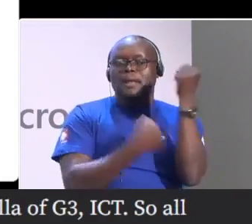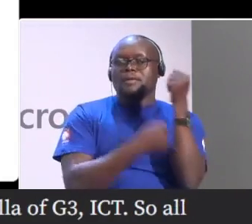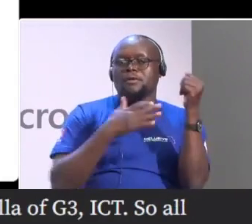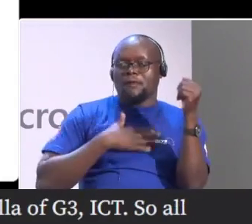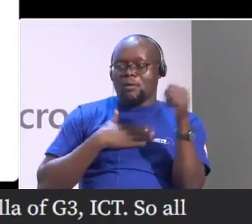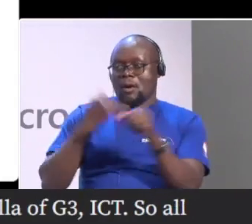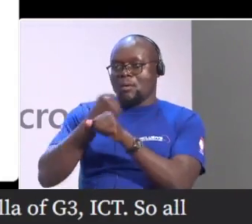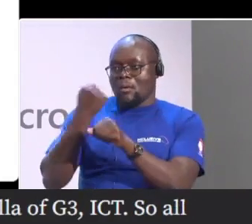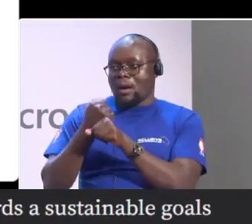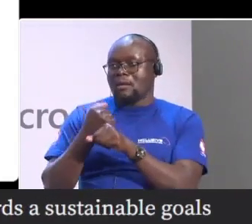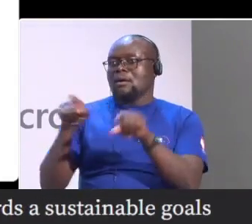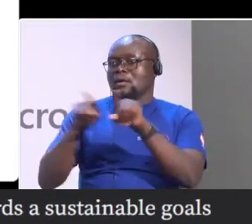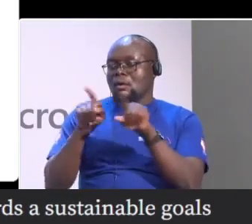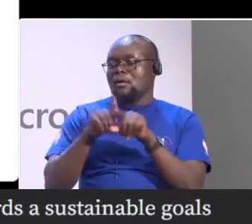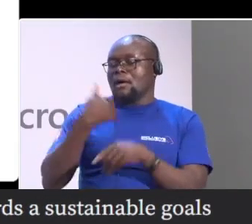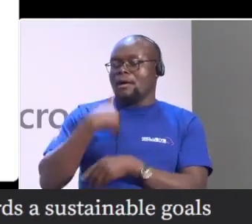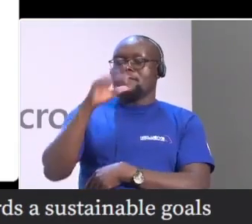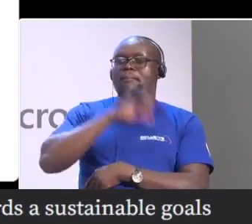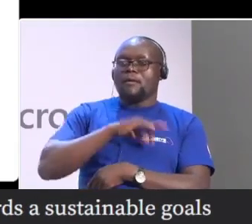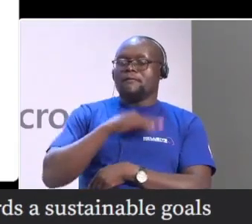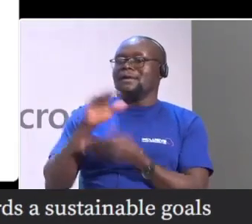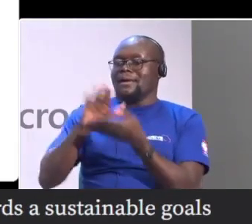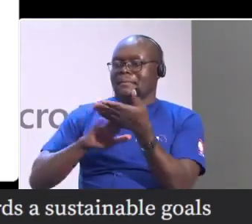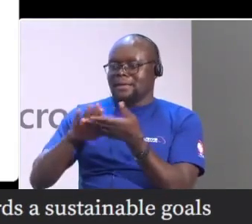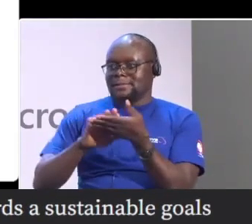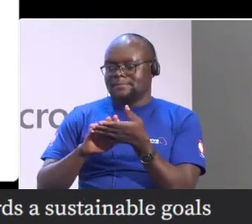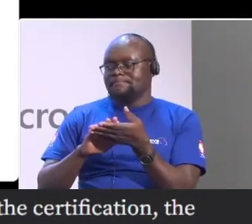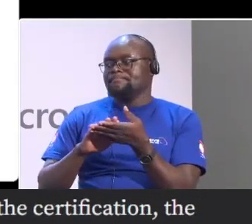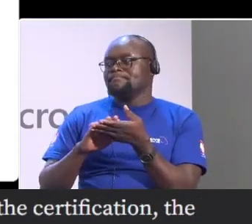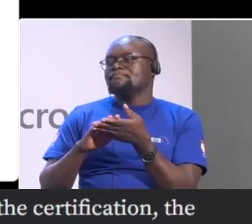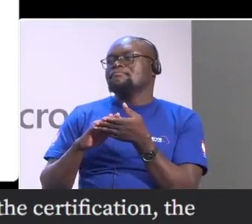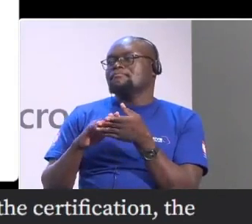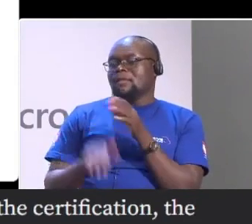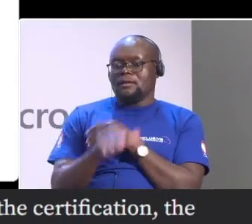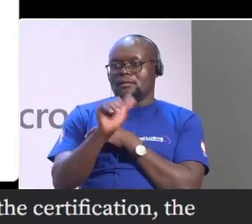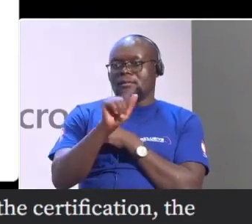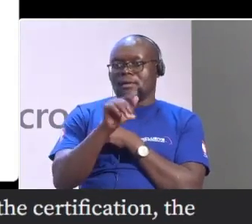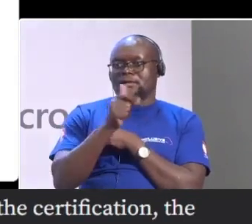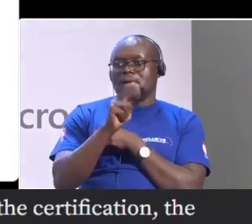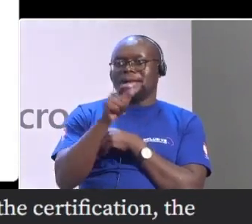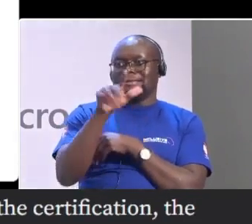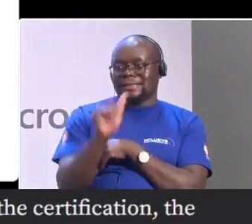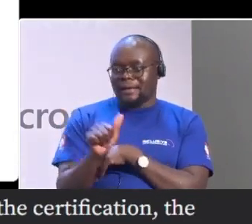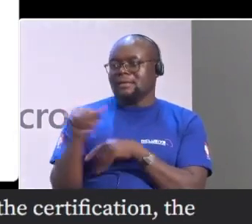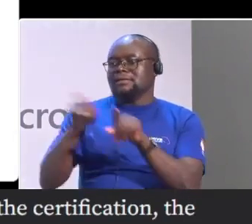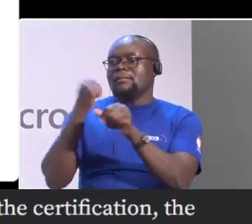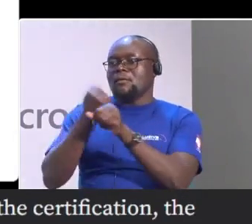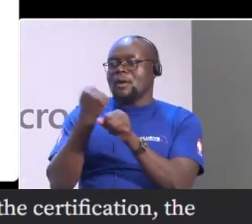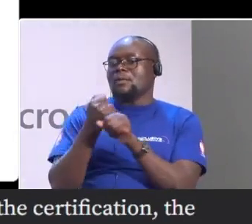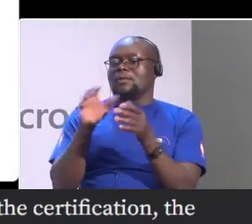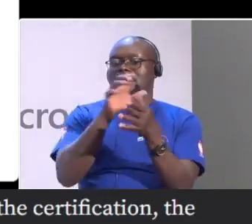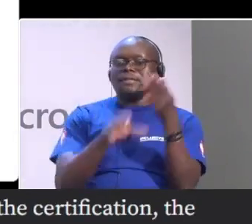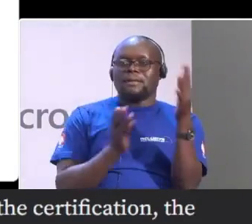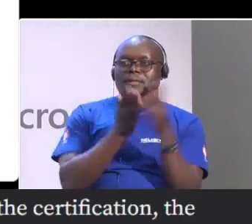IAAP. We are a nonprofit, and our base is in Atlanta, but we are global, as I've already mentioned, with chapters